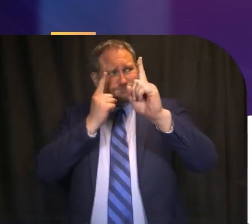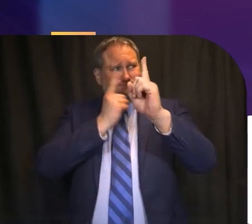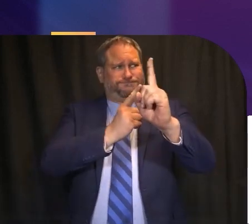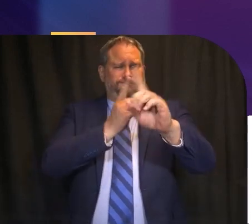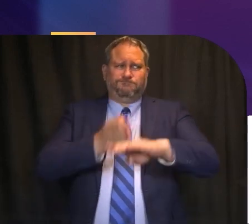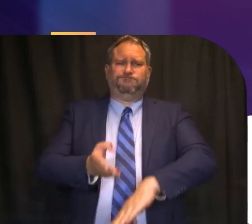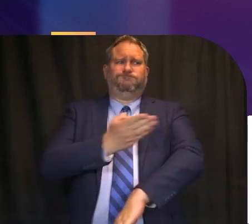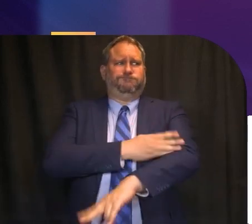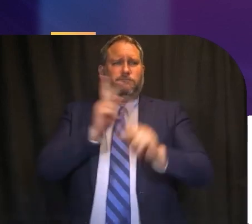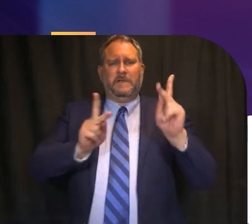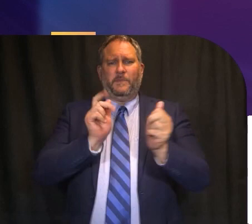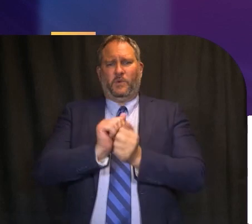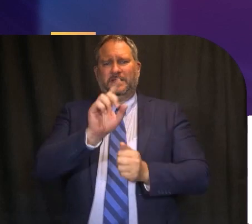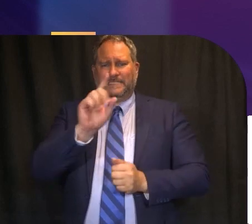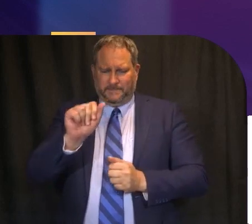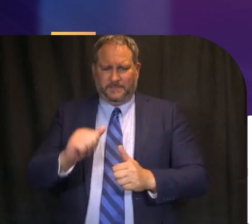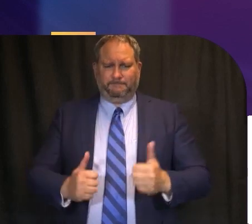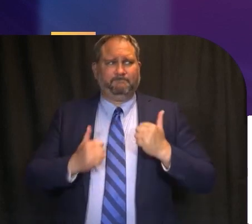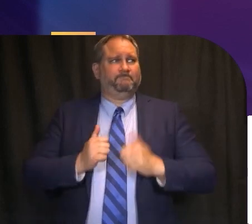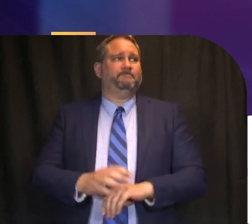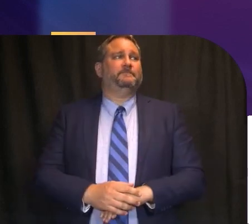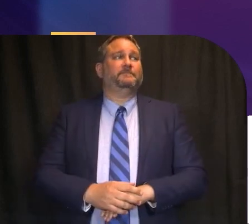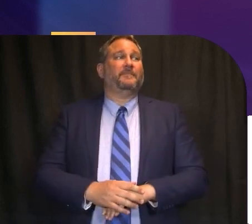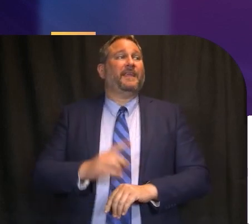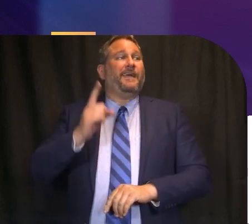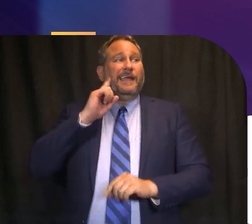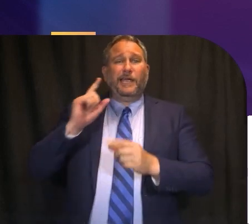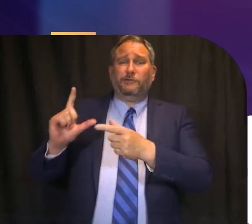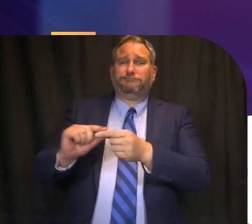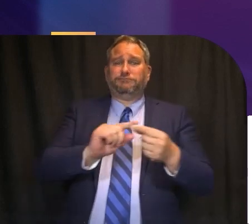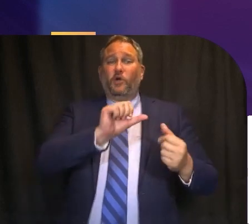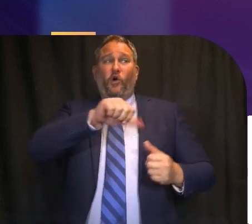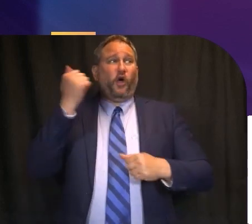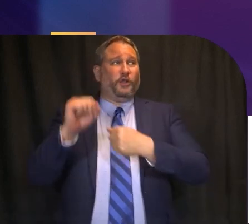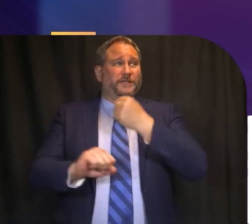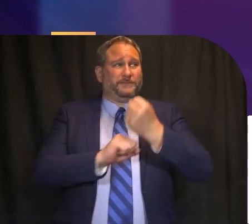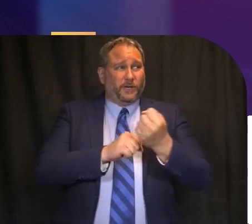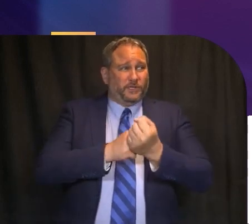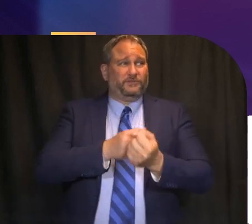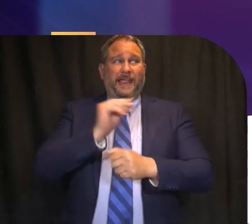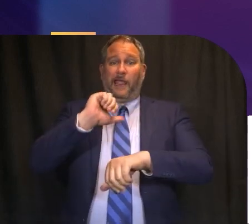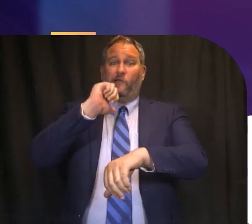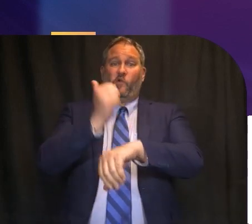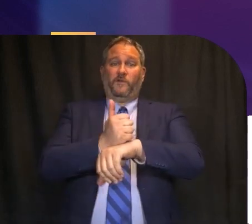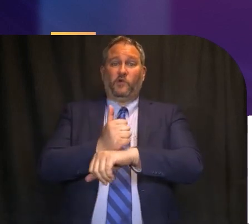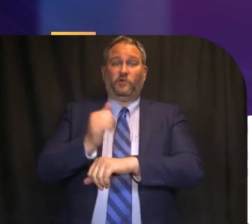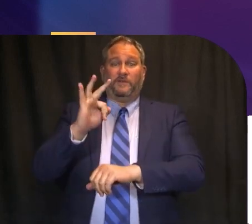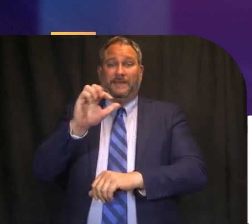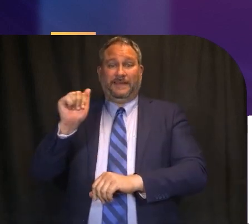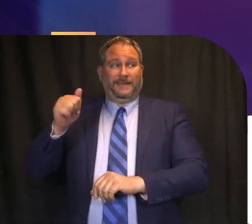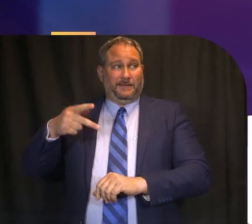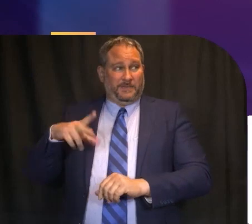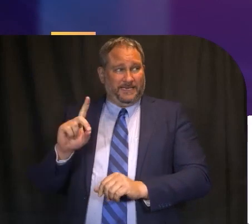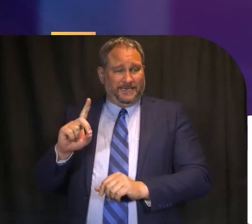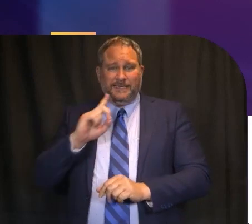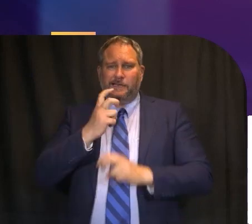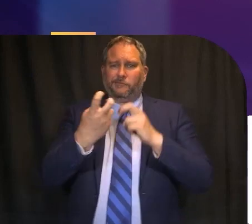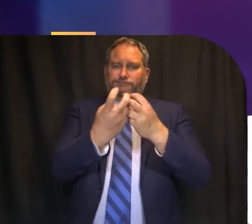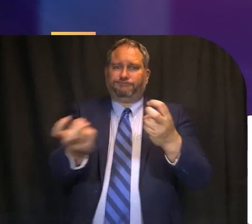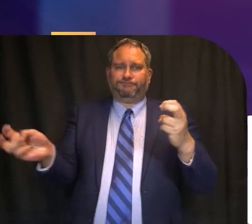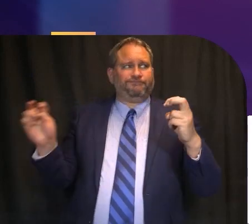and co-founder of AAPD's Disability Advisory Roundtable, Wells Fargo.